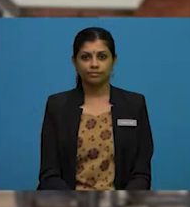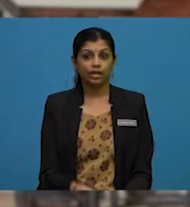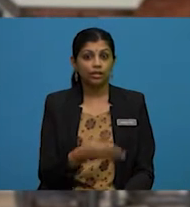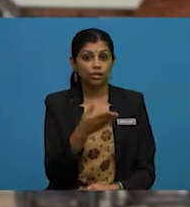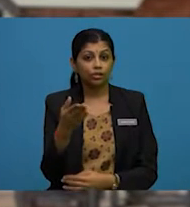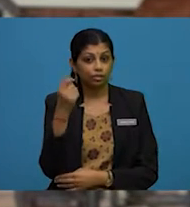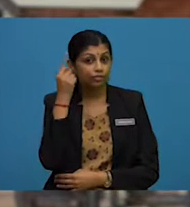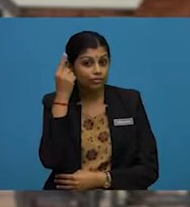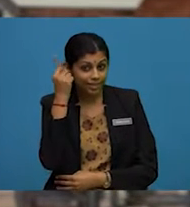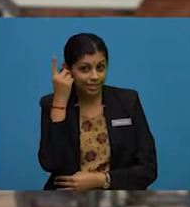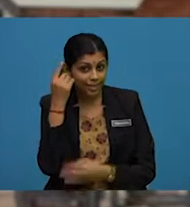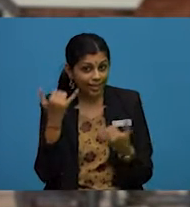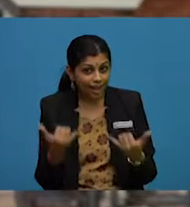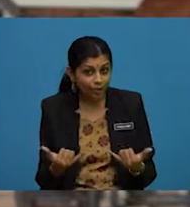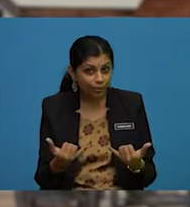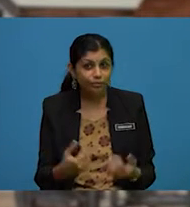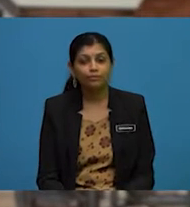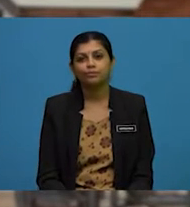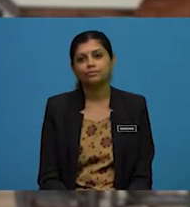Do you get a clearer picture now?